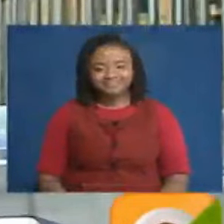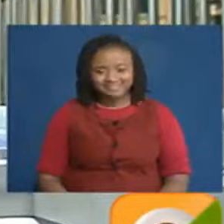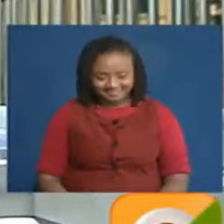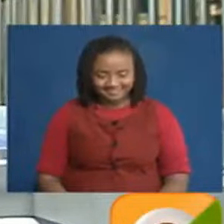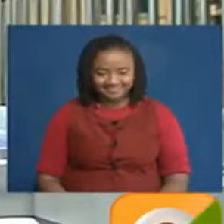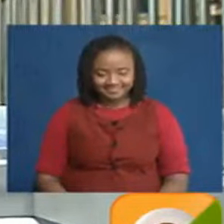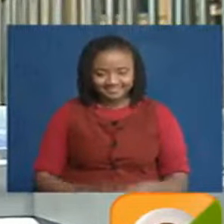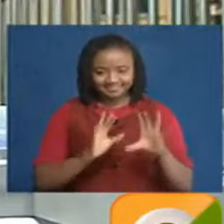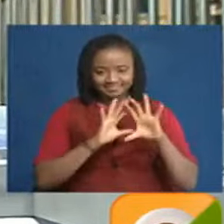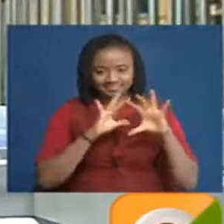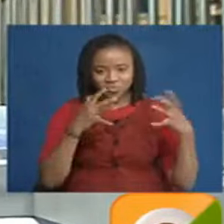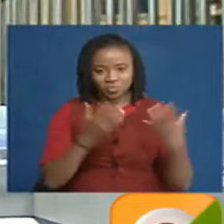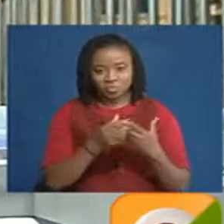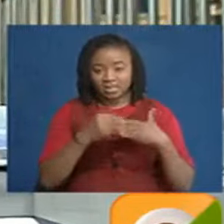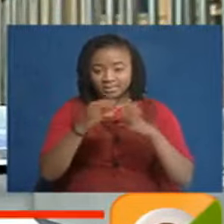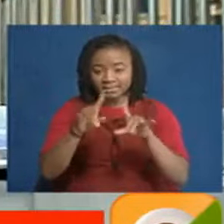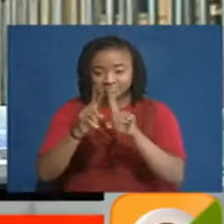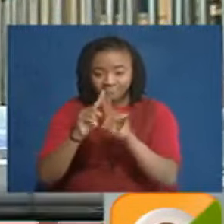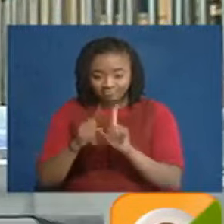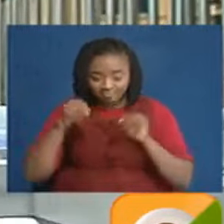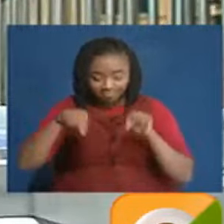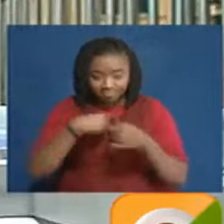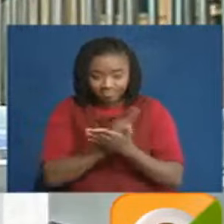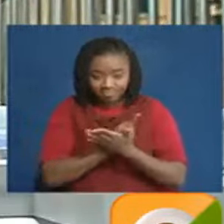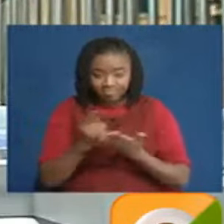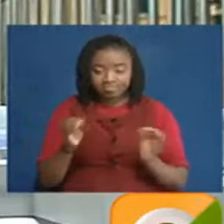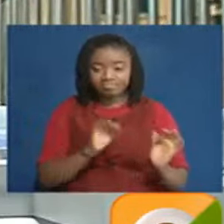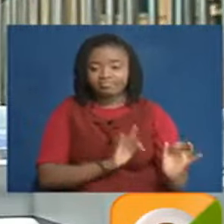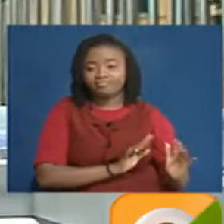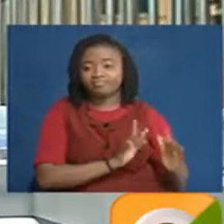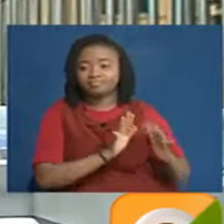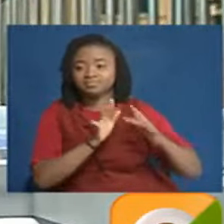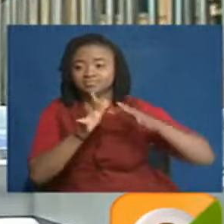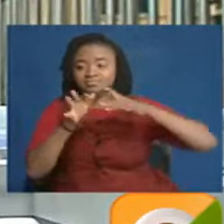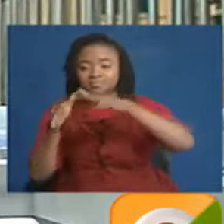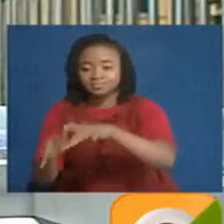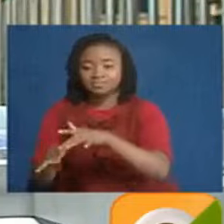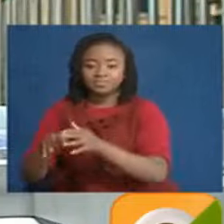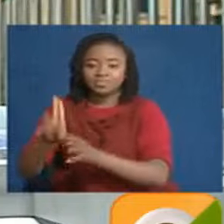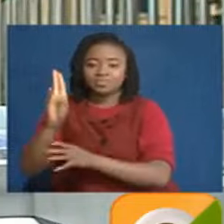World leaders this week convened at the United Nations headquarters in New York